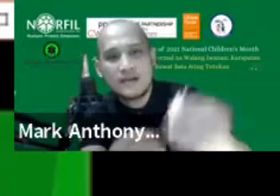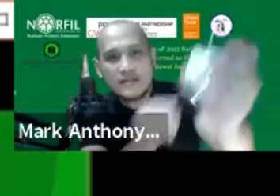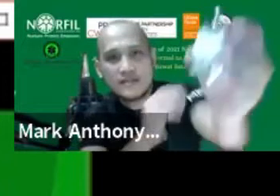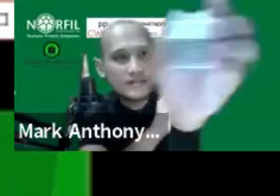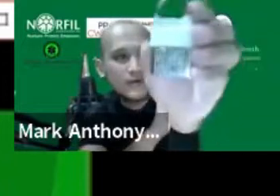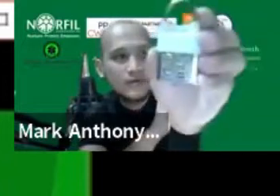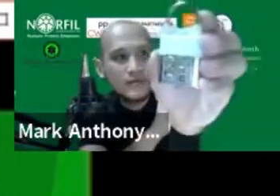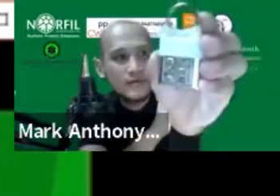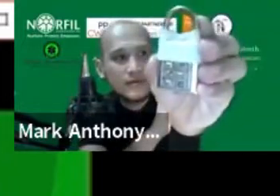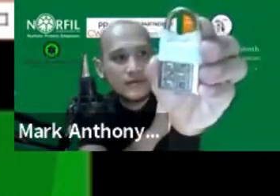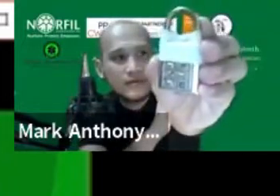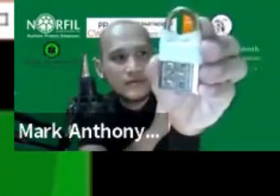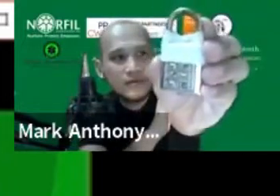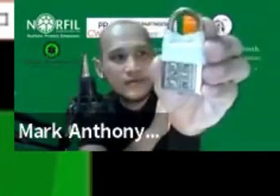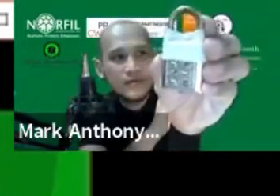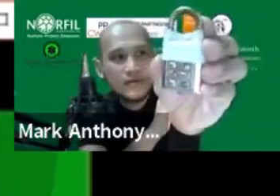And this is O.